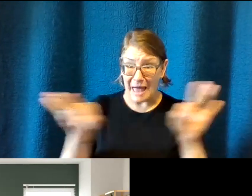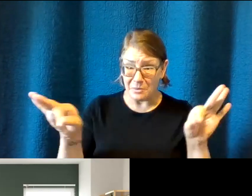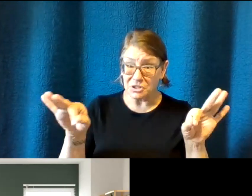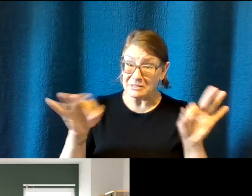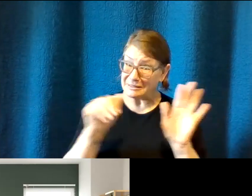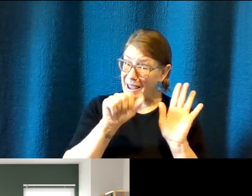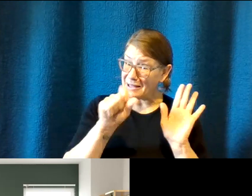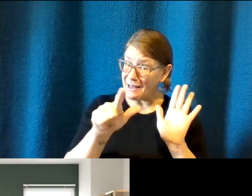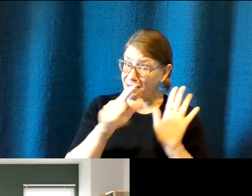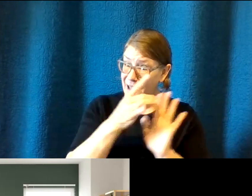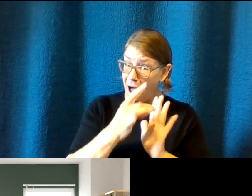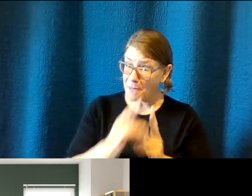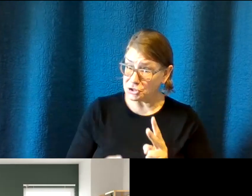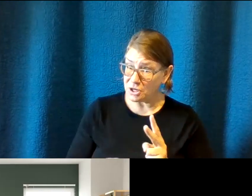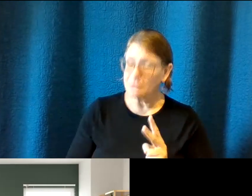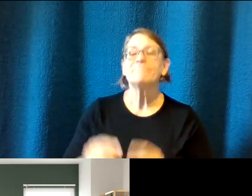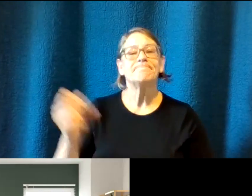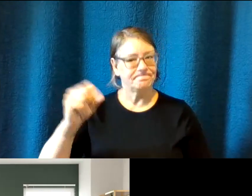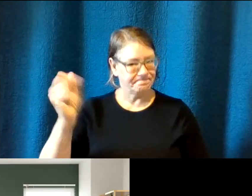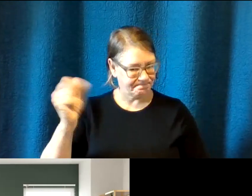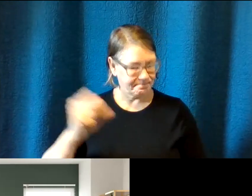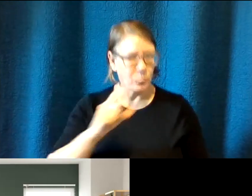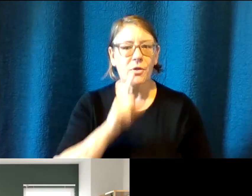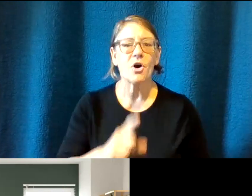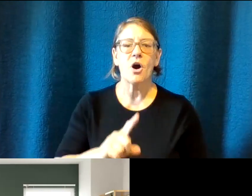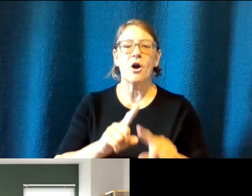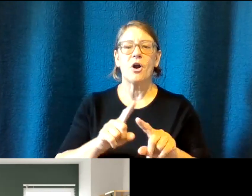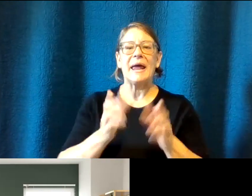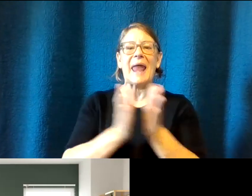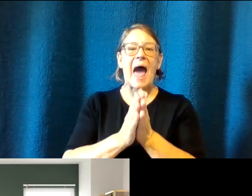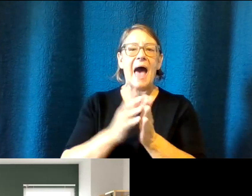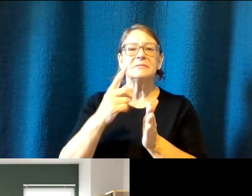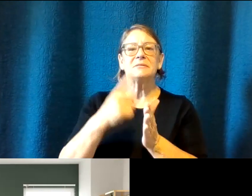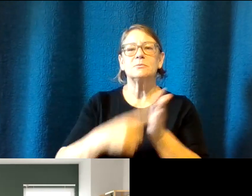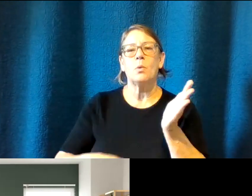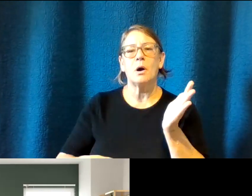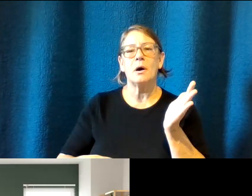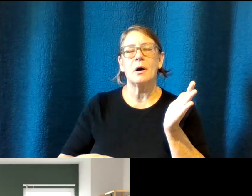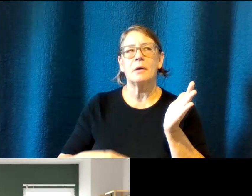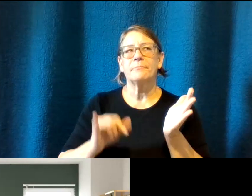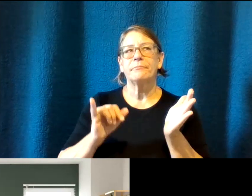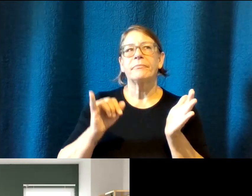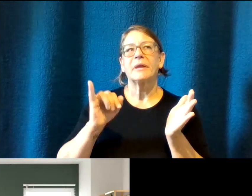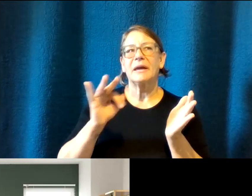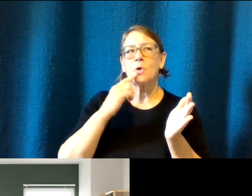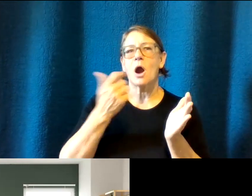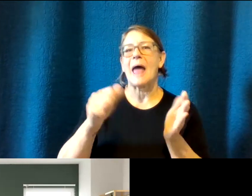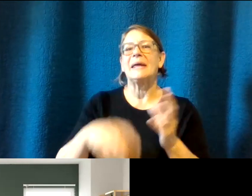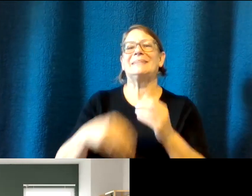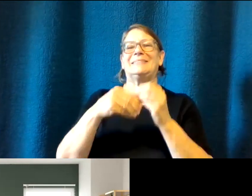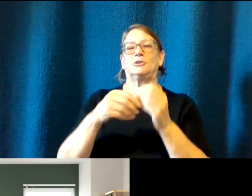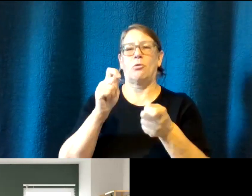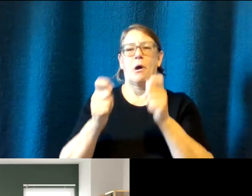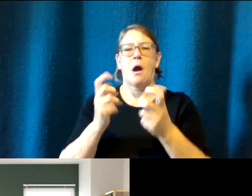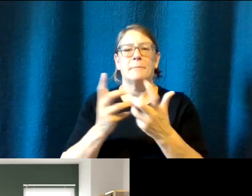an option on that? There are different, it asks what, if there are any additional